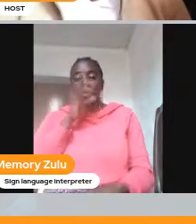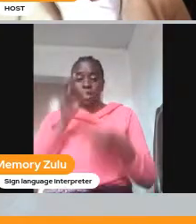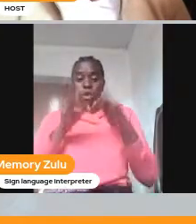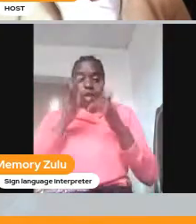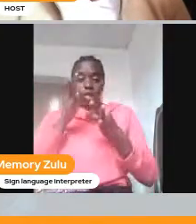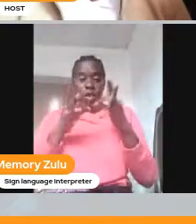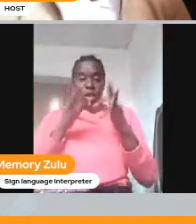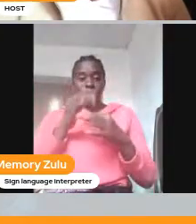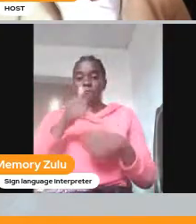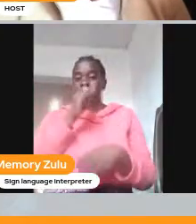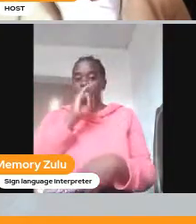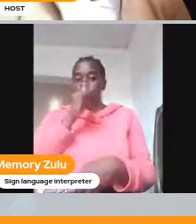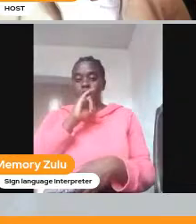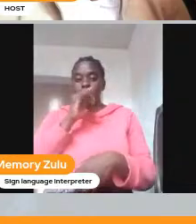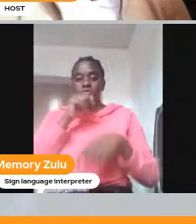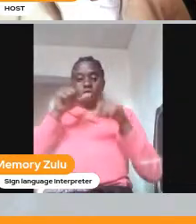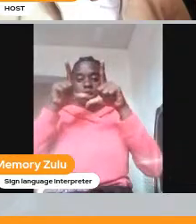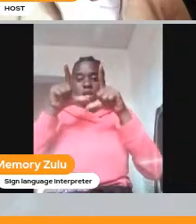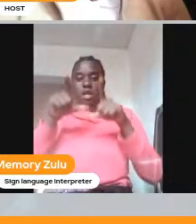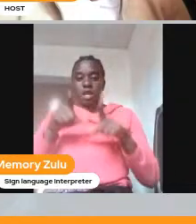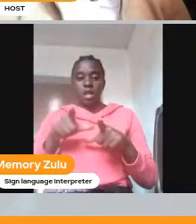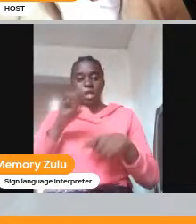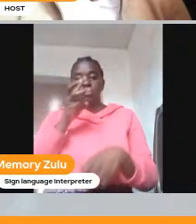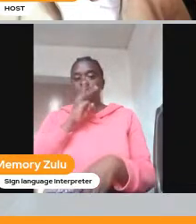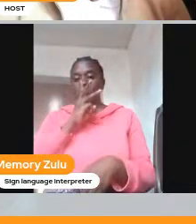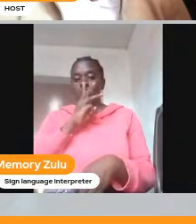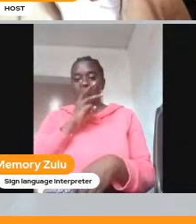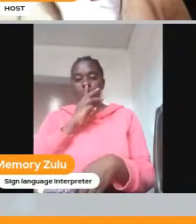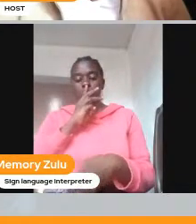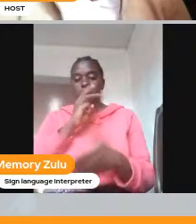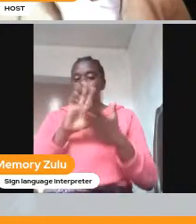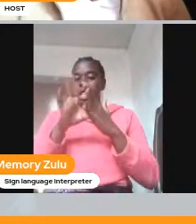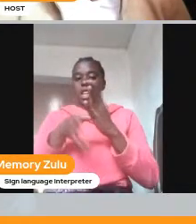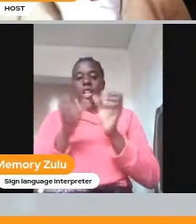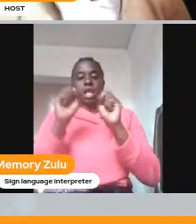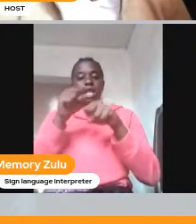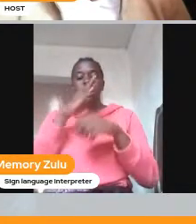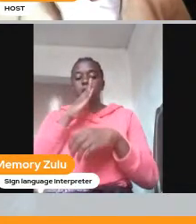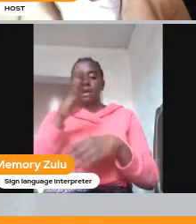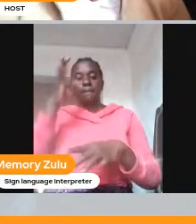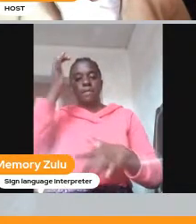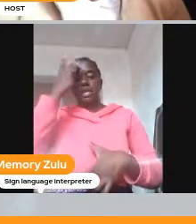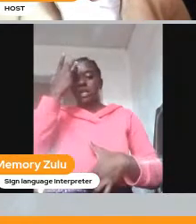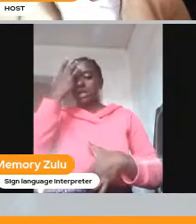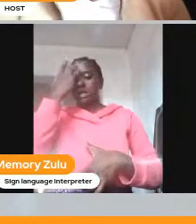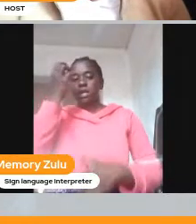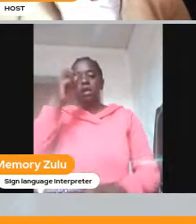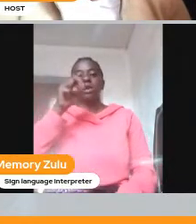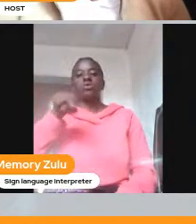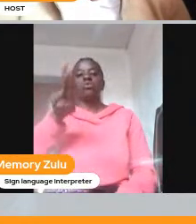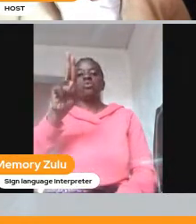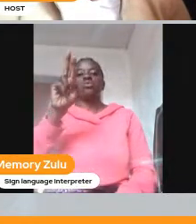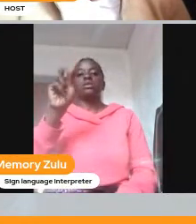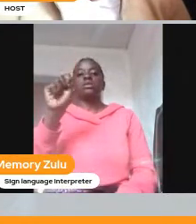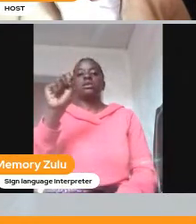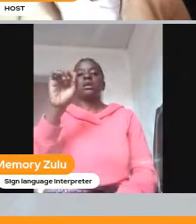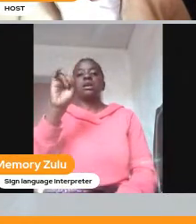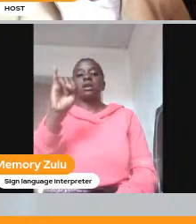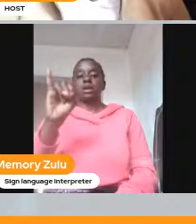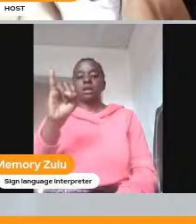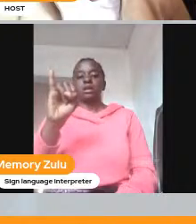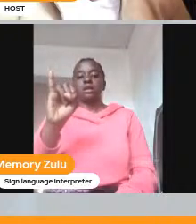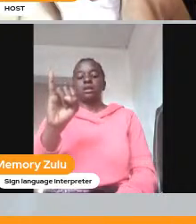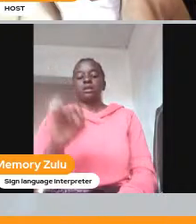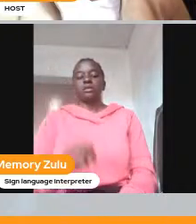hygiene, especially women, they are at risk for UTI, and also holding on to the